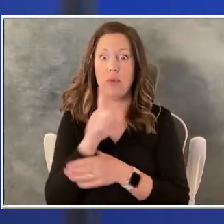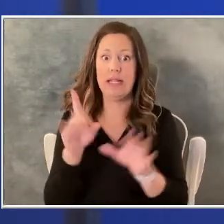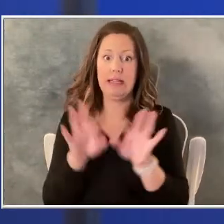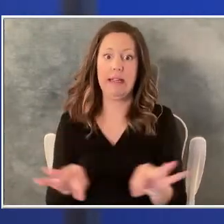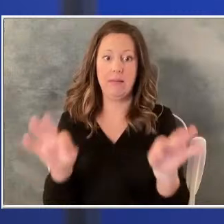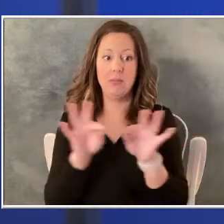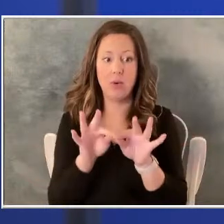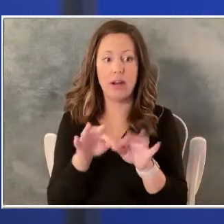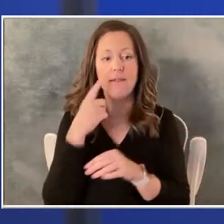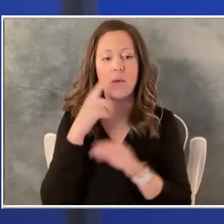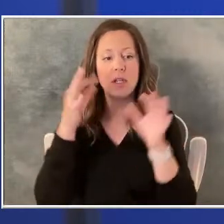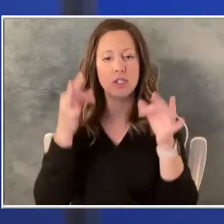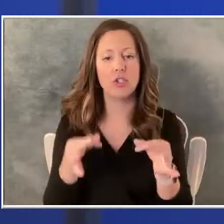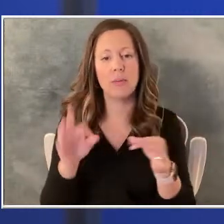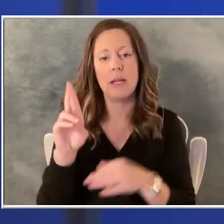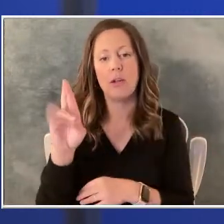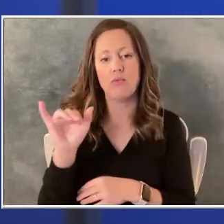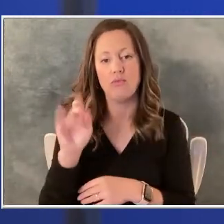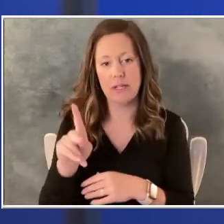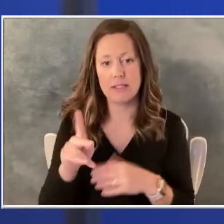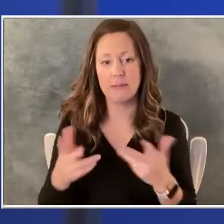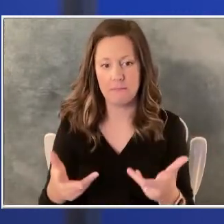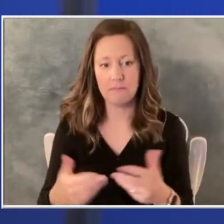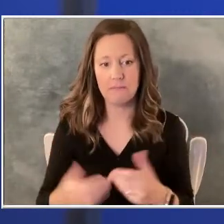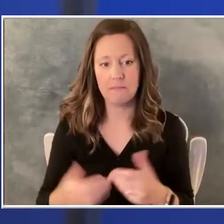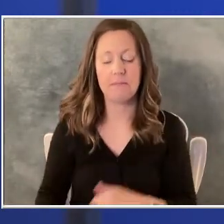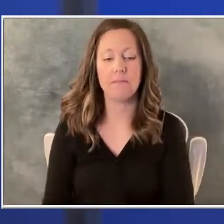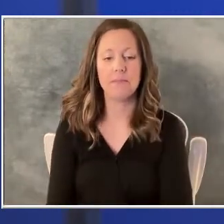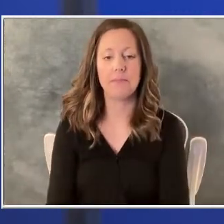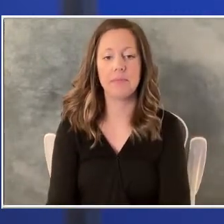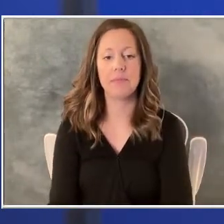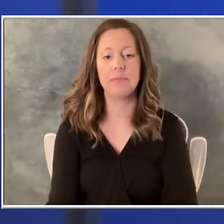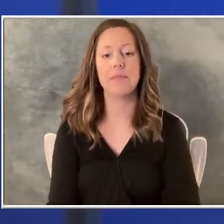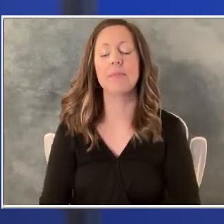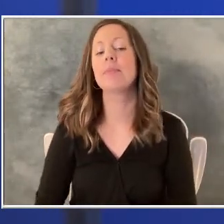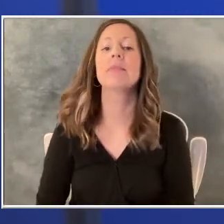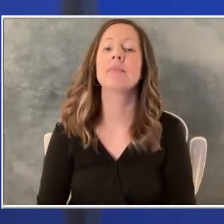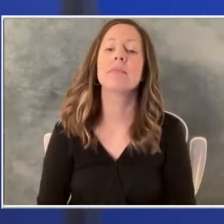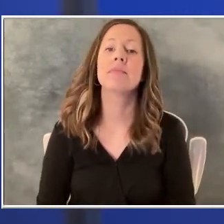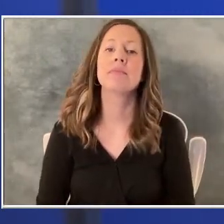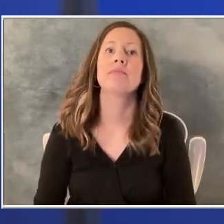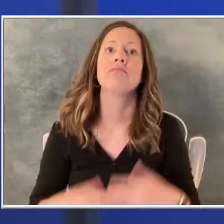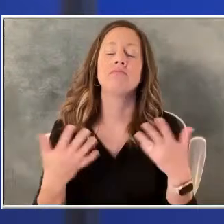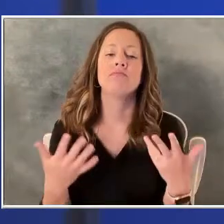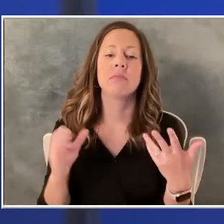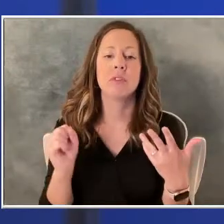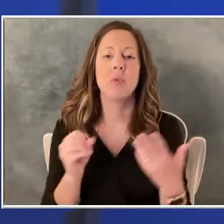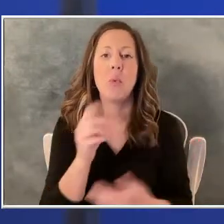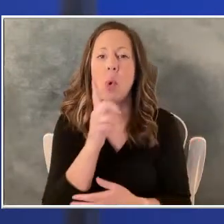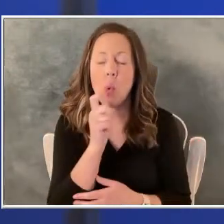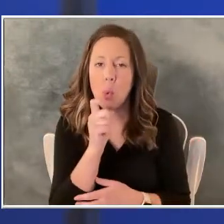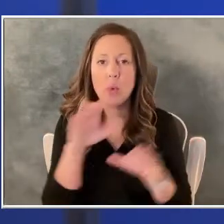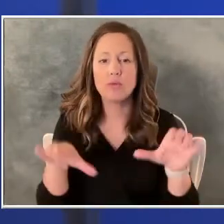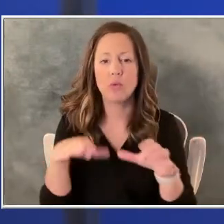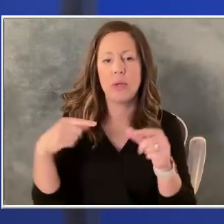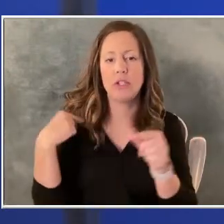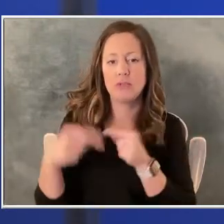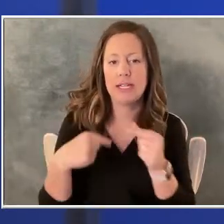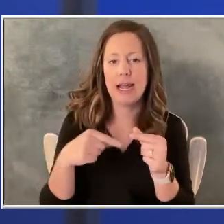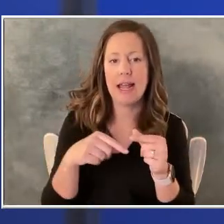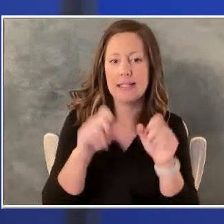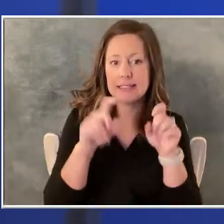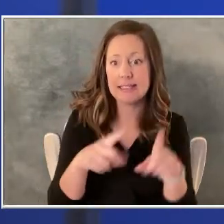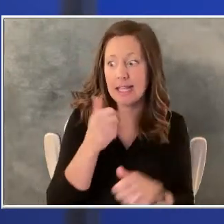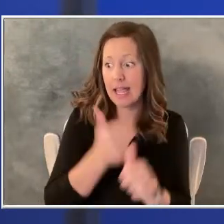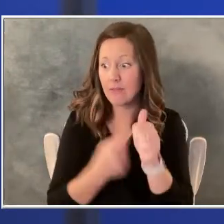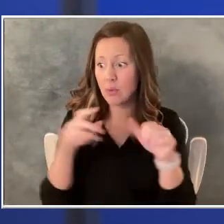determining risks. As to the second part of your question, who's getting genetic testing? Is everybody getting genetic testing? When